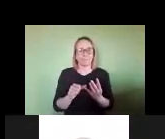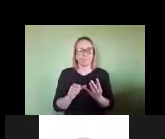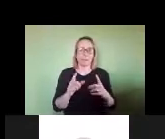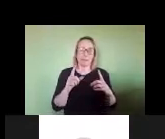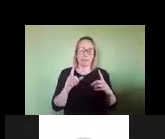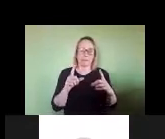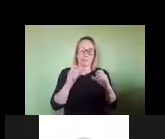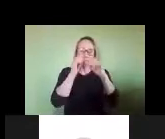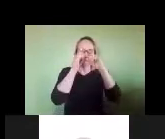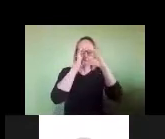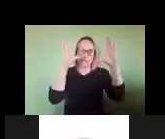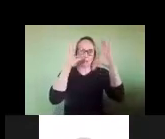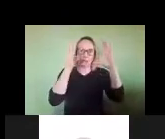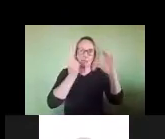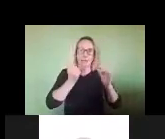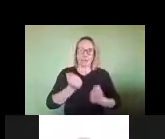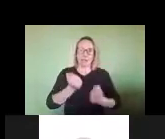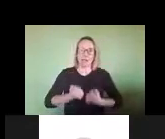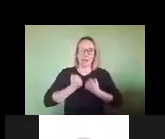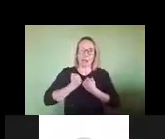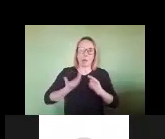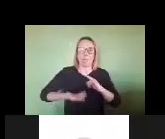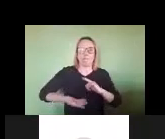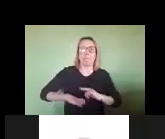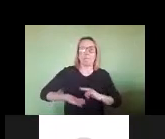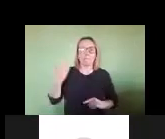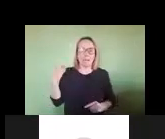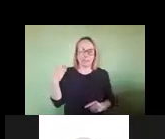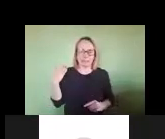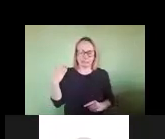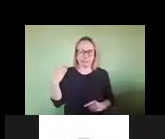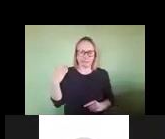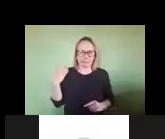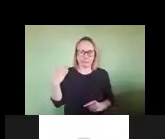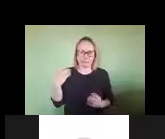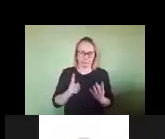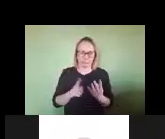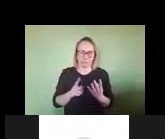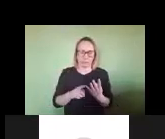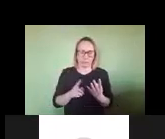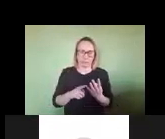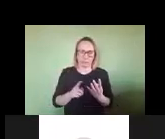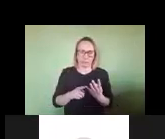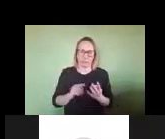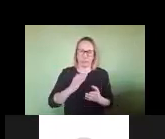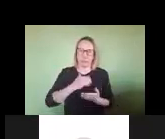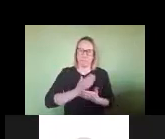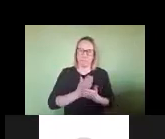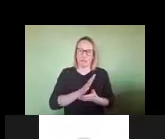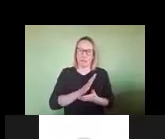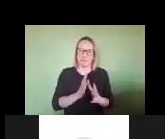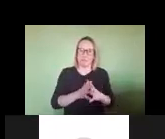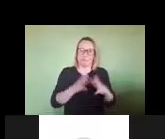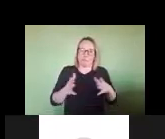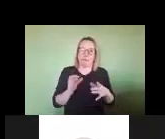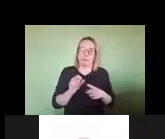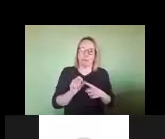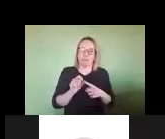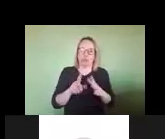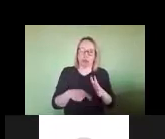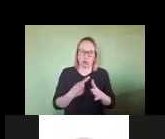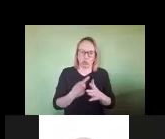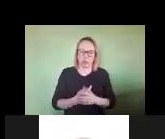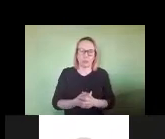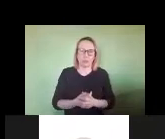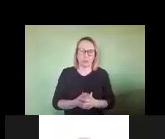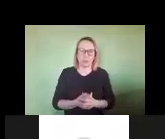Picturing our past as a part of a bigger project, and hopefully very soon meet face to face